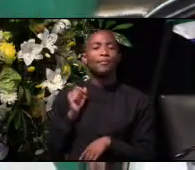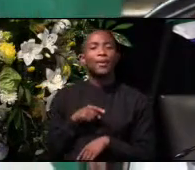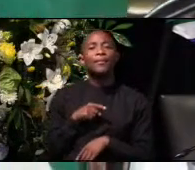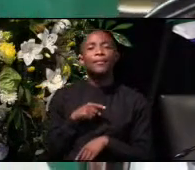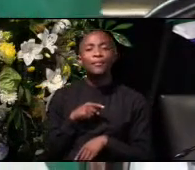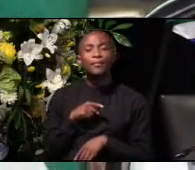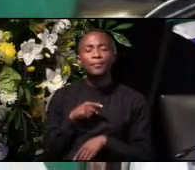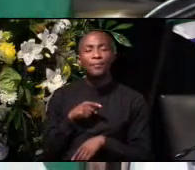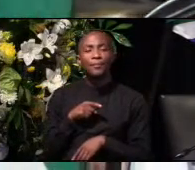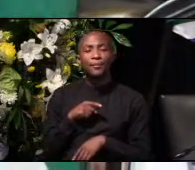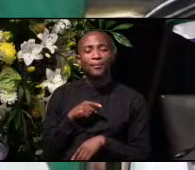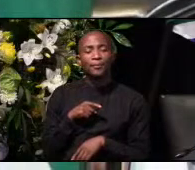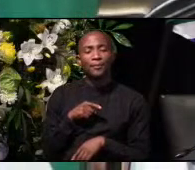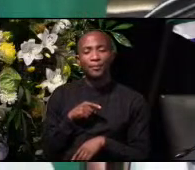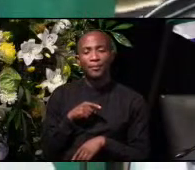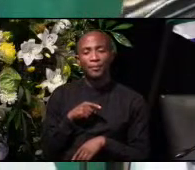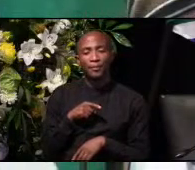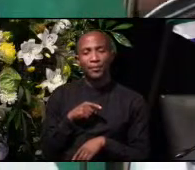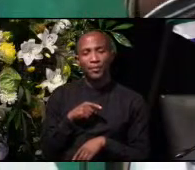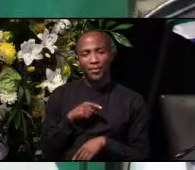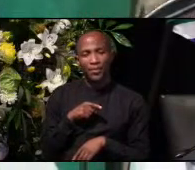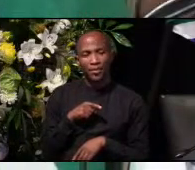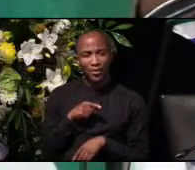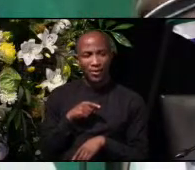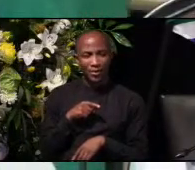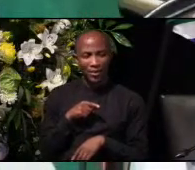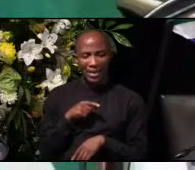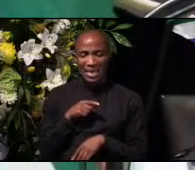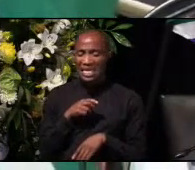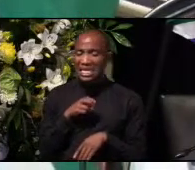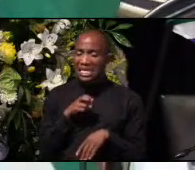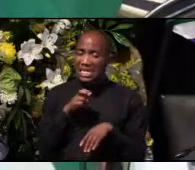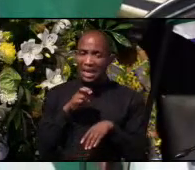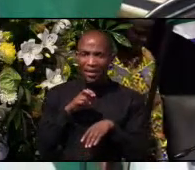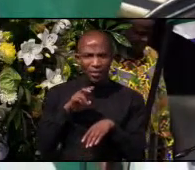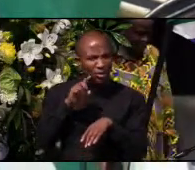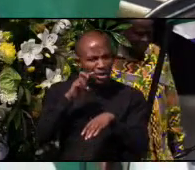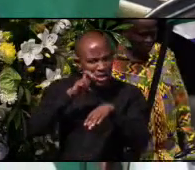The Messengers lack credibility